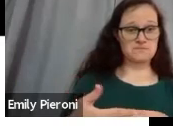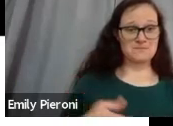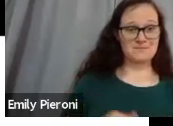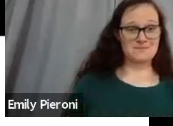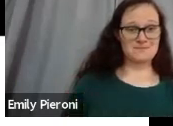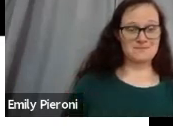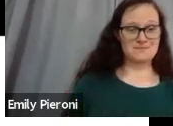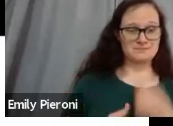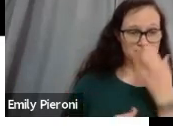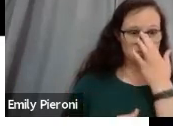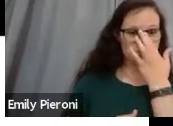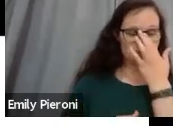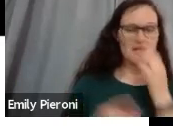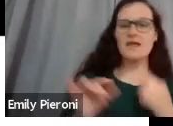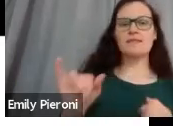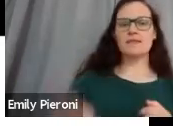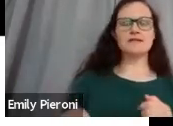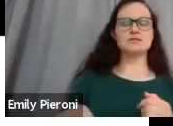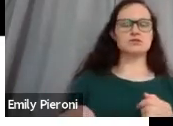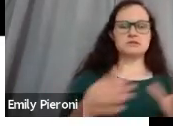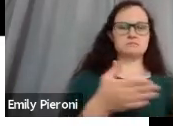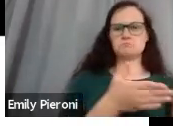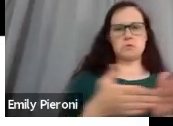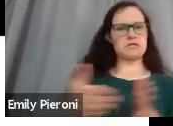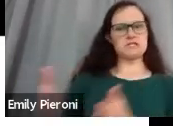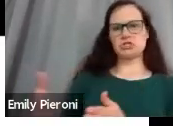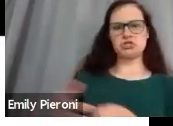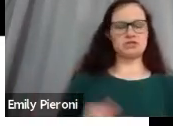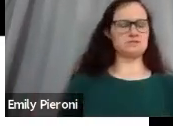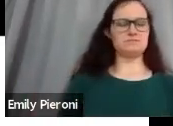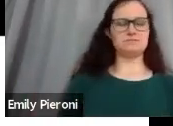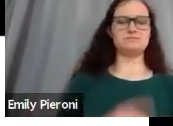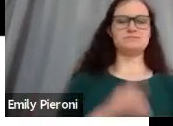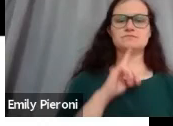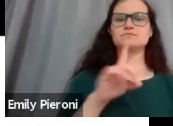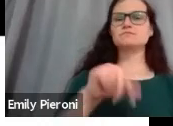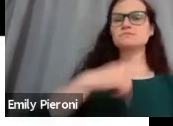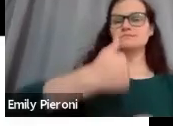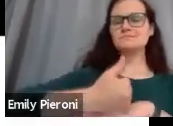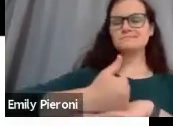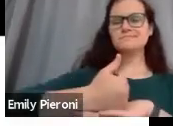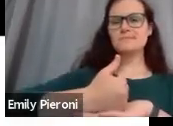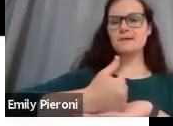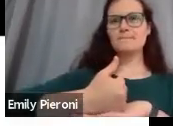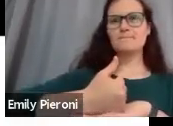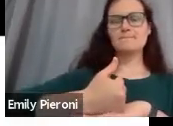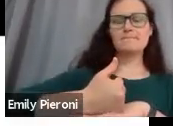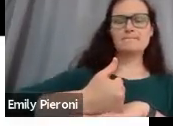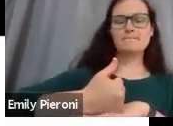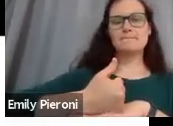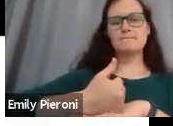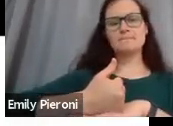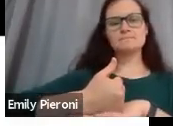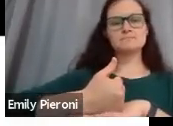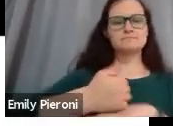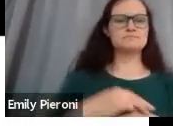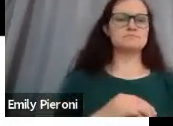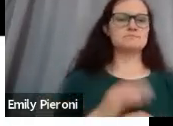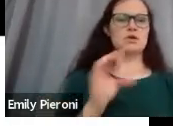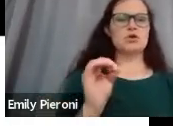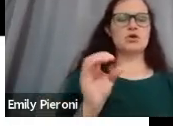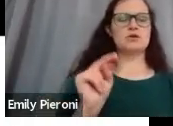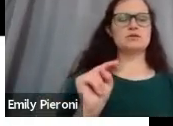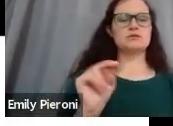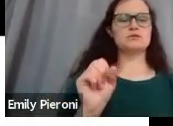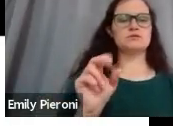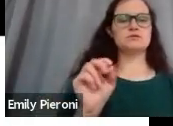Here's just the consortium organization. It's really set up as a true consortium with government,